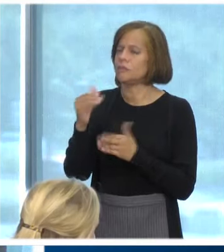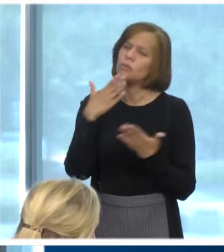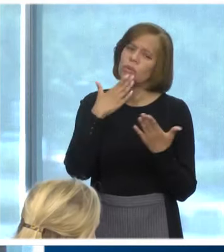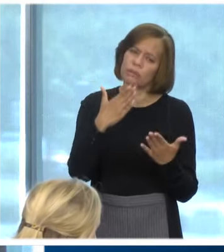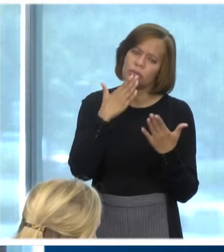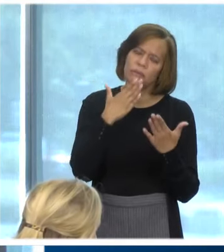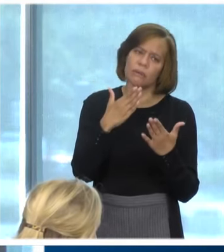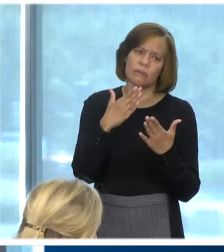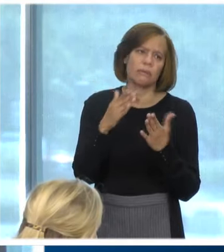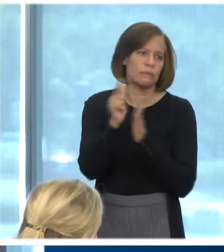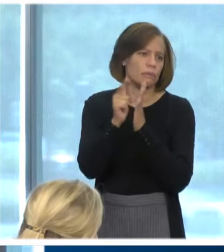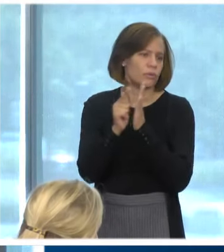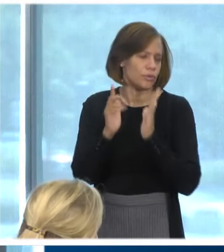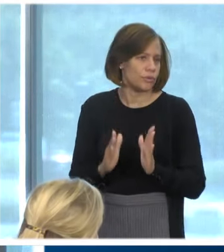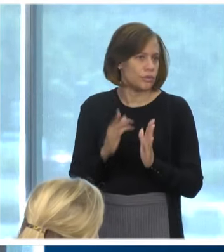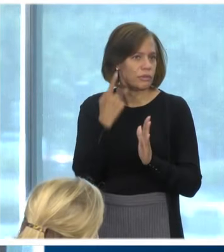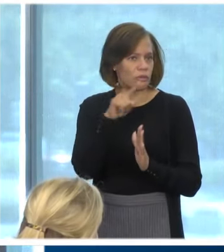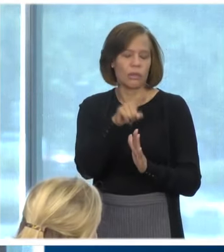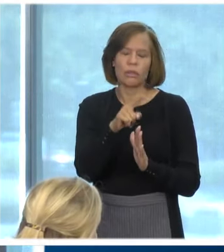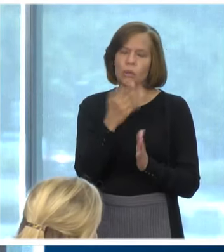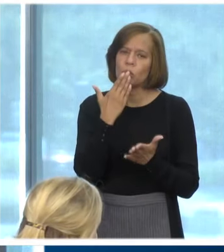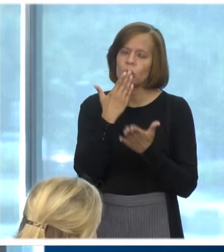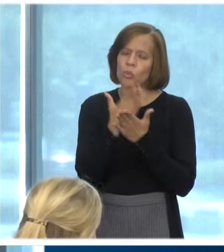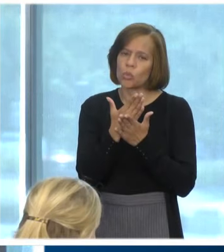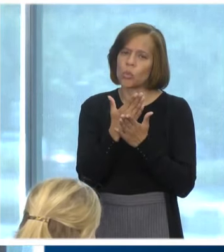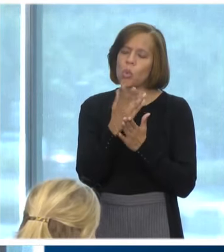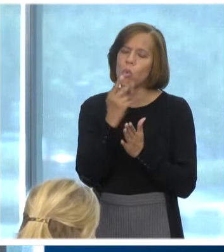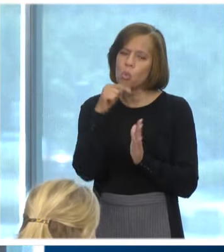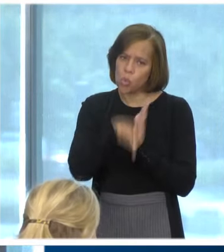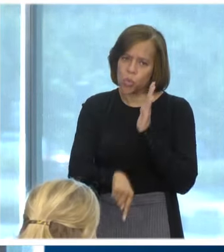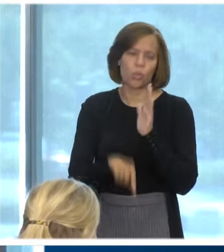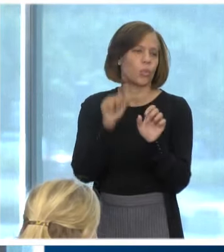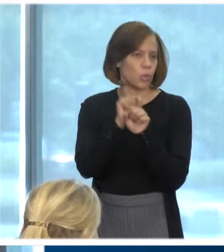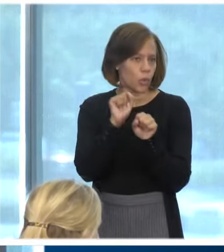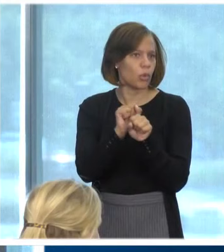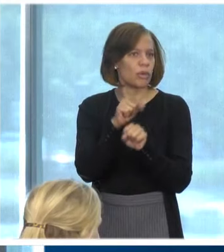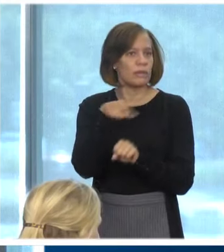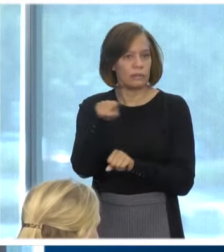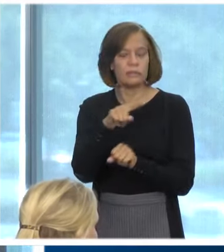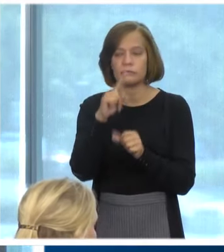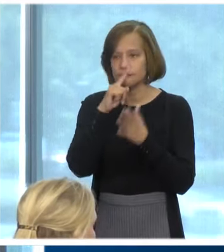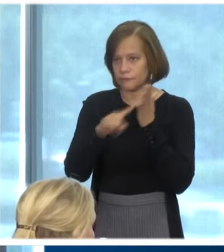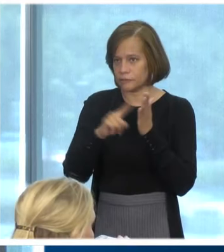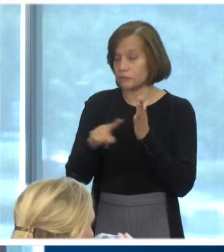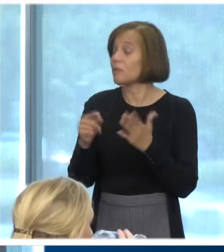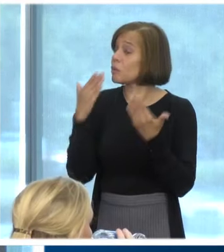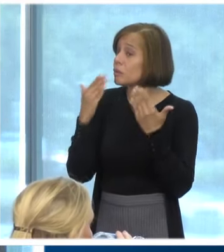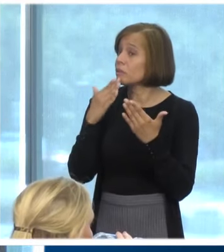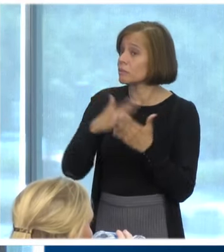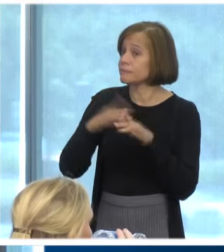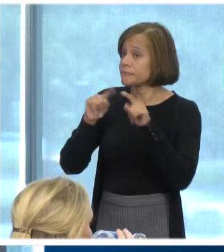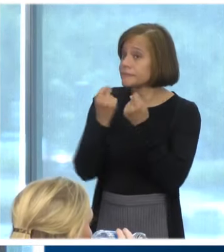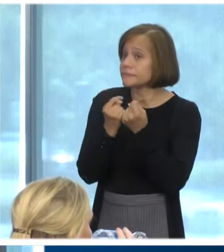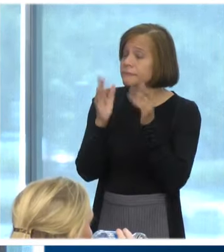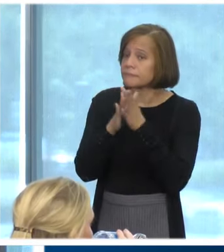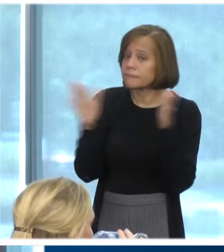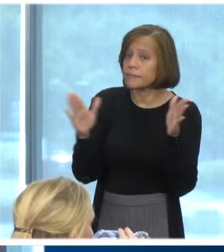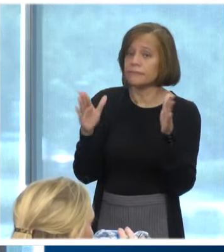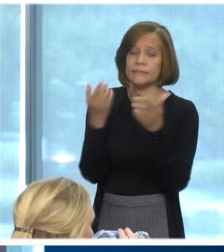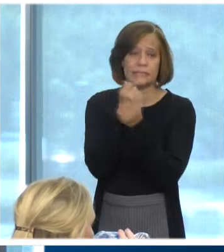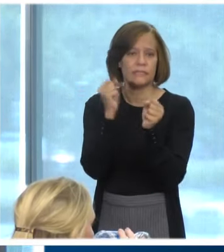meticulous work on these investigations. I also want to thank my team in public safety for their tireless